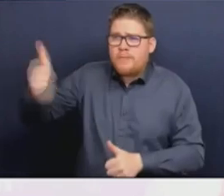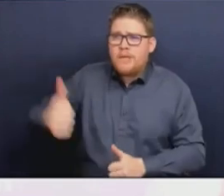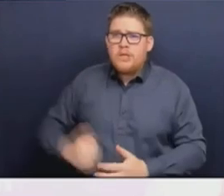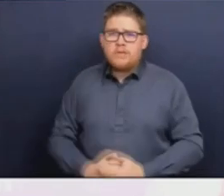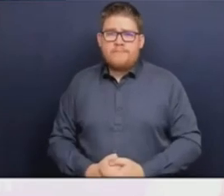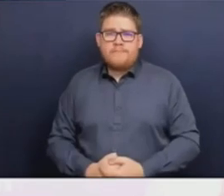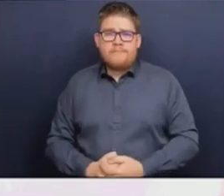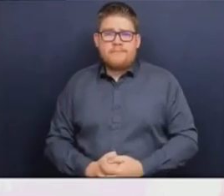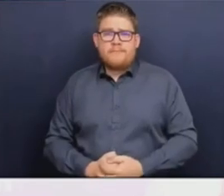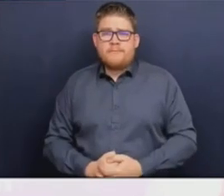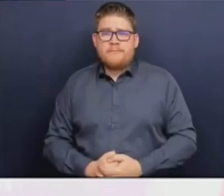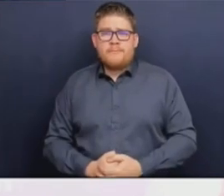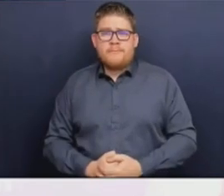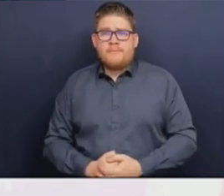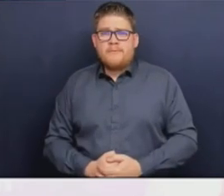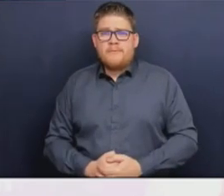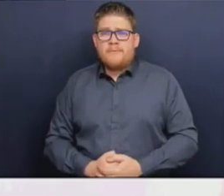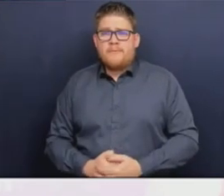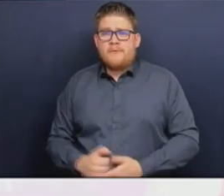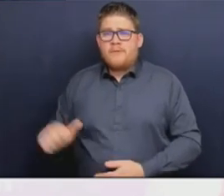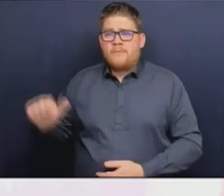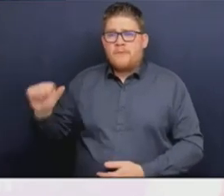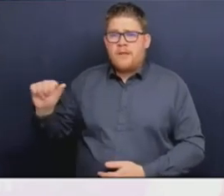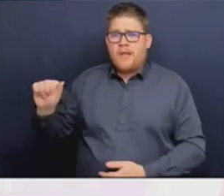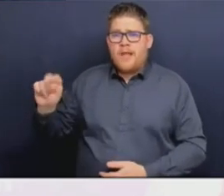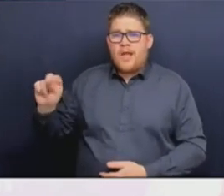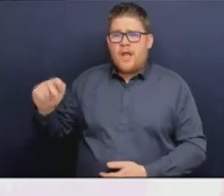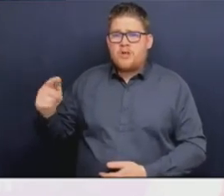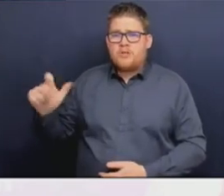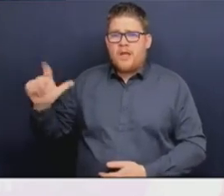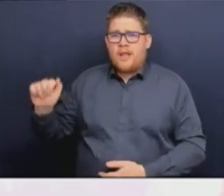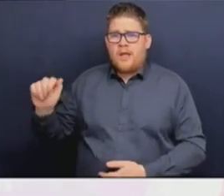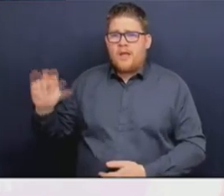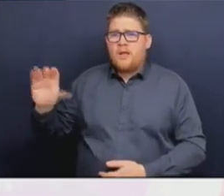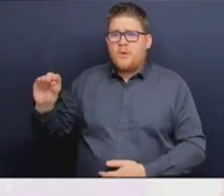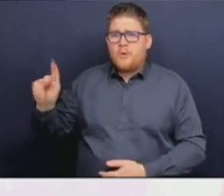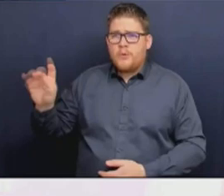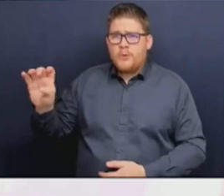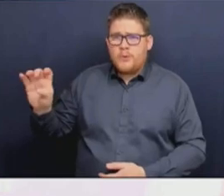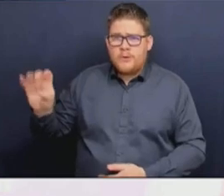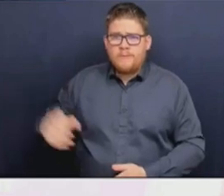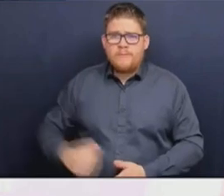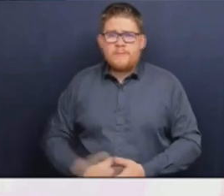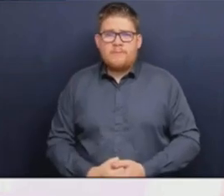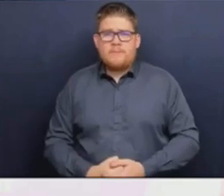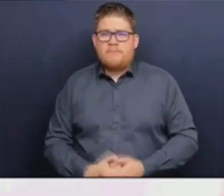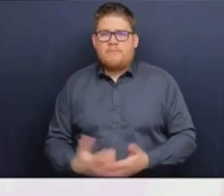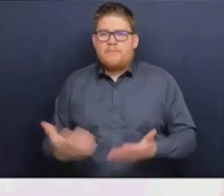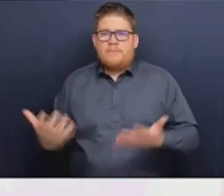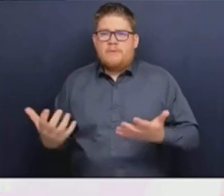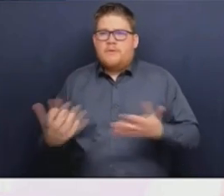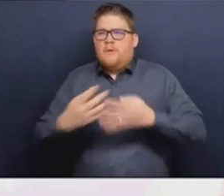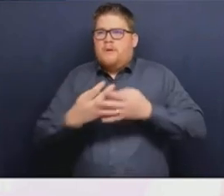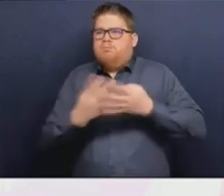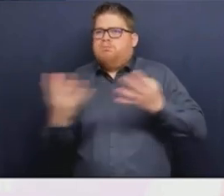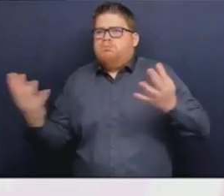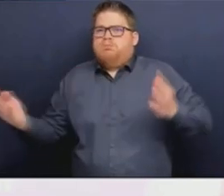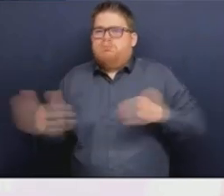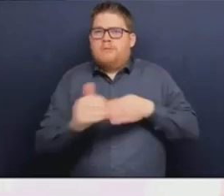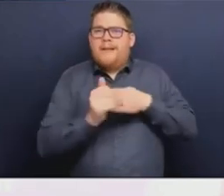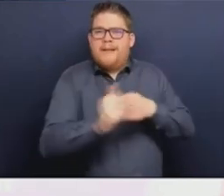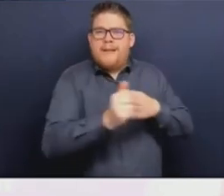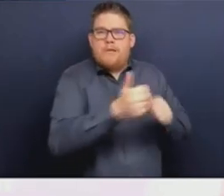DM Angela Cook, and a whole host of other people that I cannot all name today. But I just want